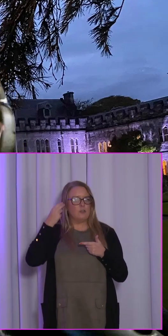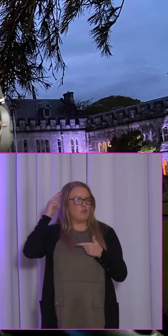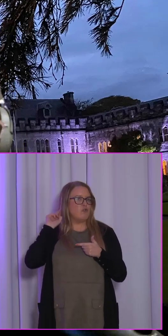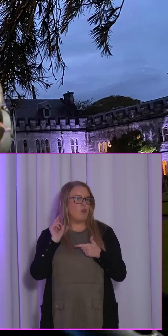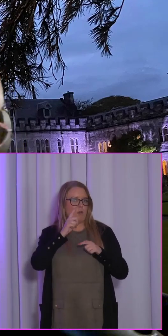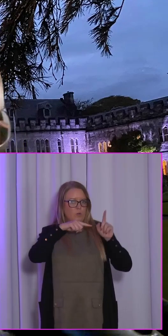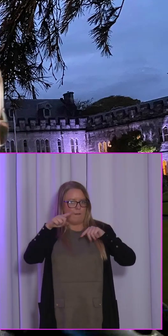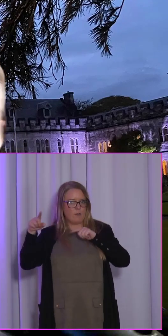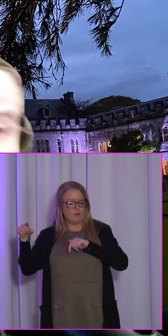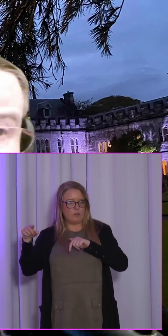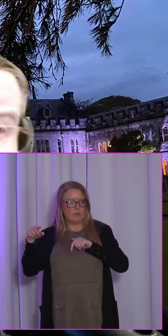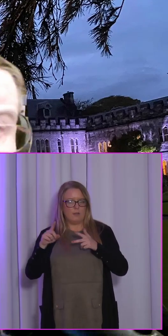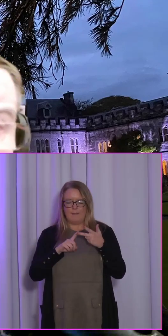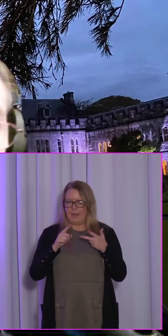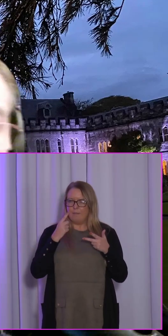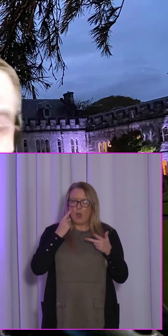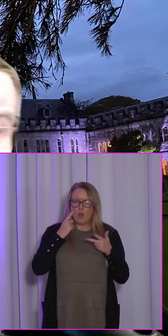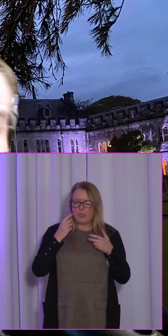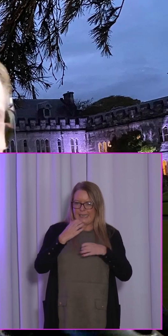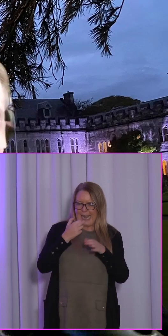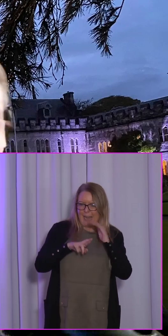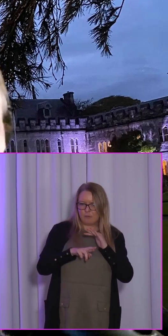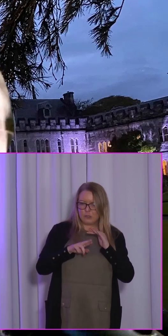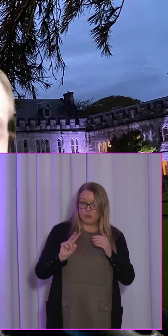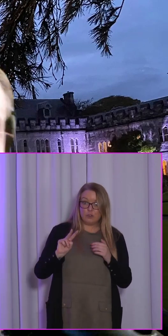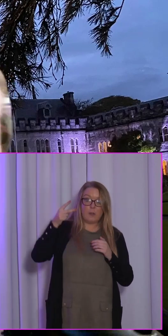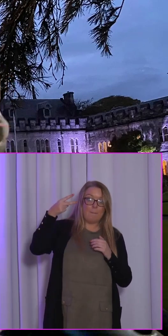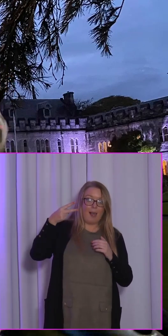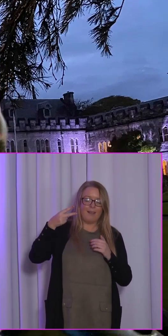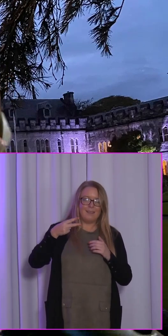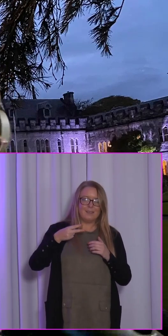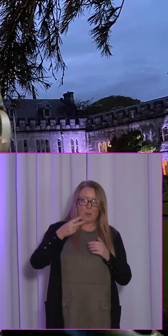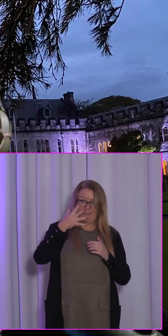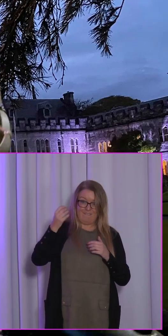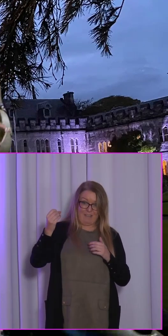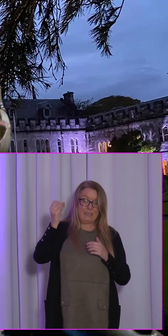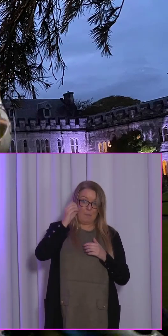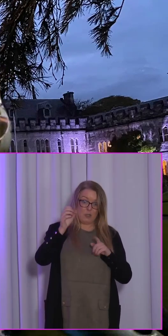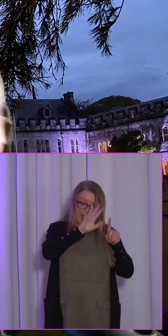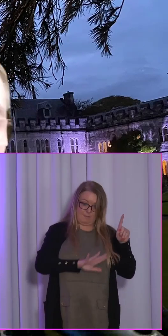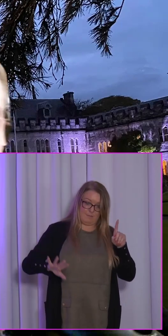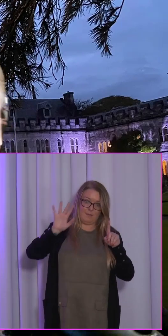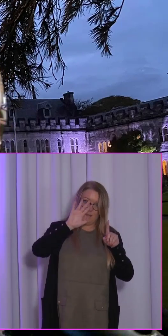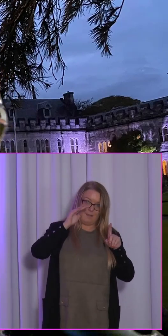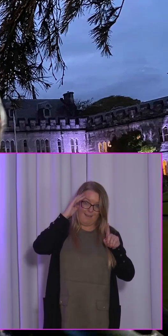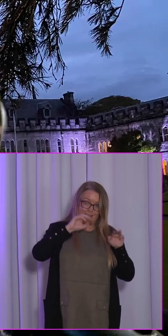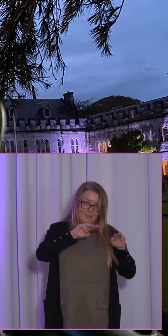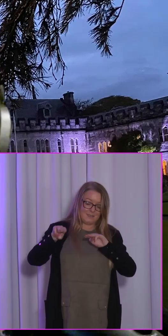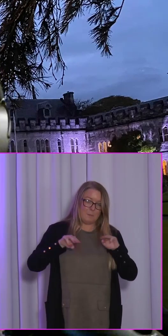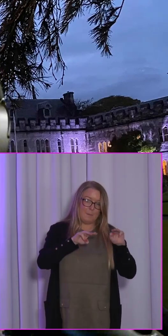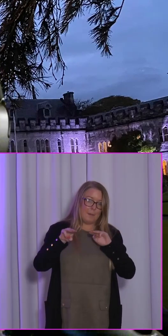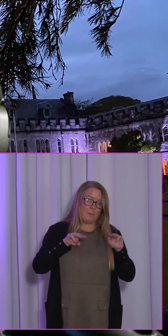then if you look at how many carers we have, you can double that again. So 50% of our population are involved